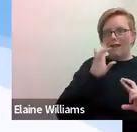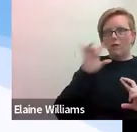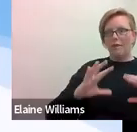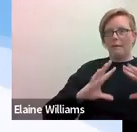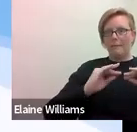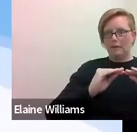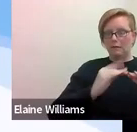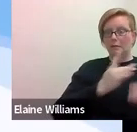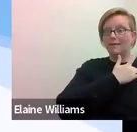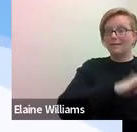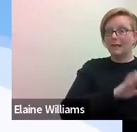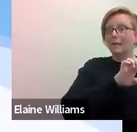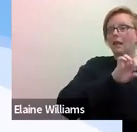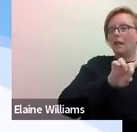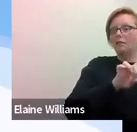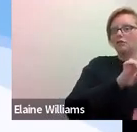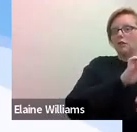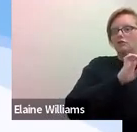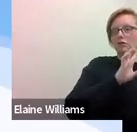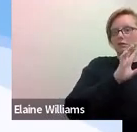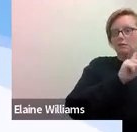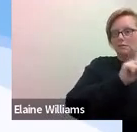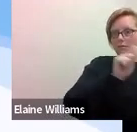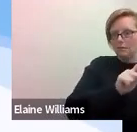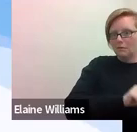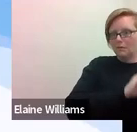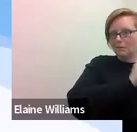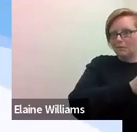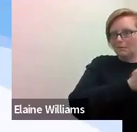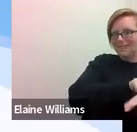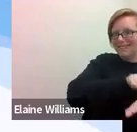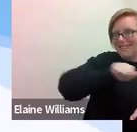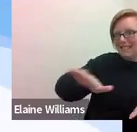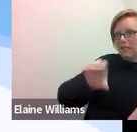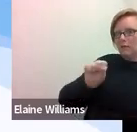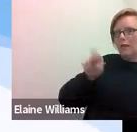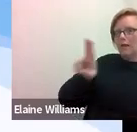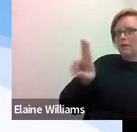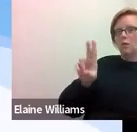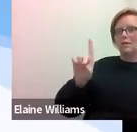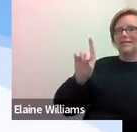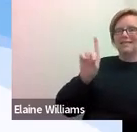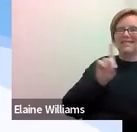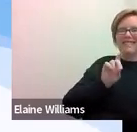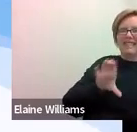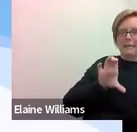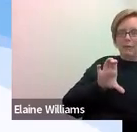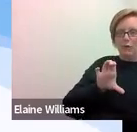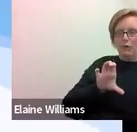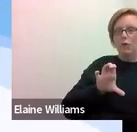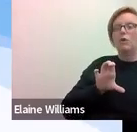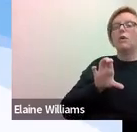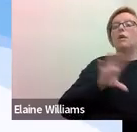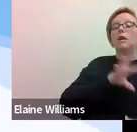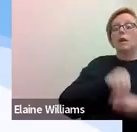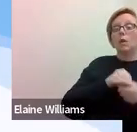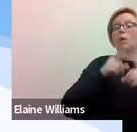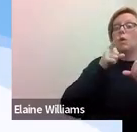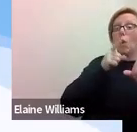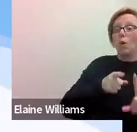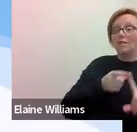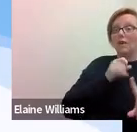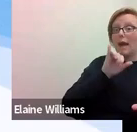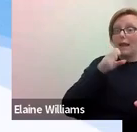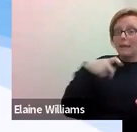records historically have been sent to receiving districts, or they should be, in December. Those records would include the IEP with goals, progress reports,